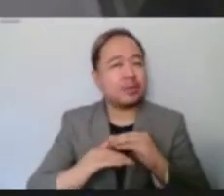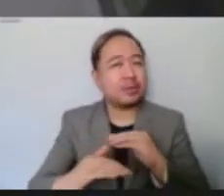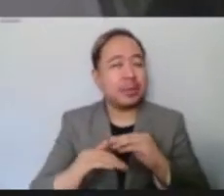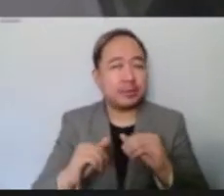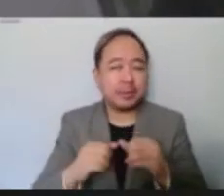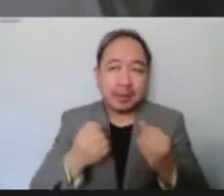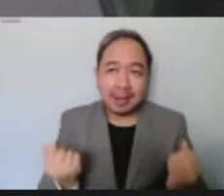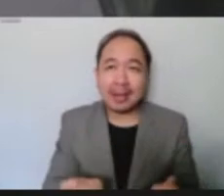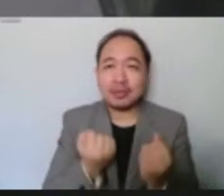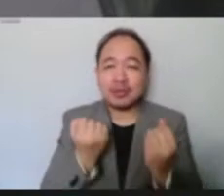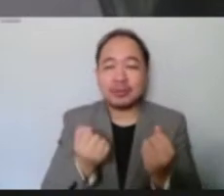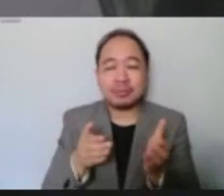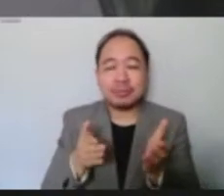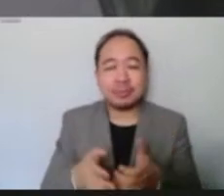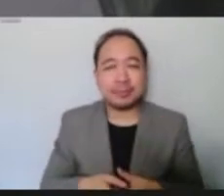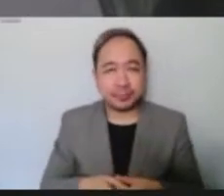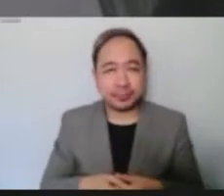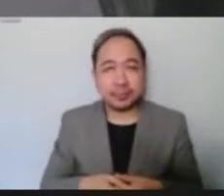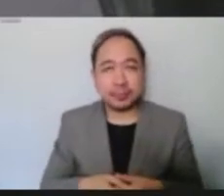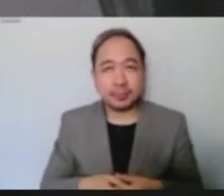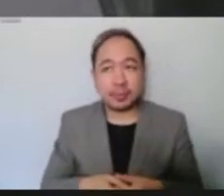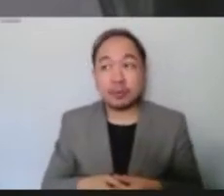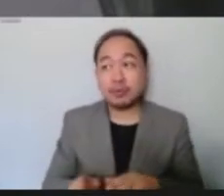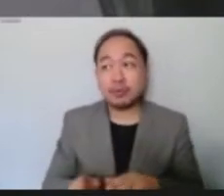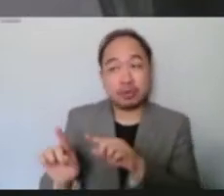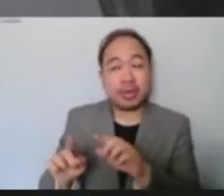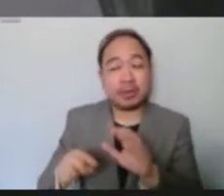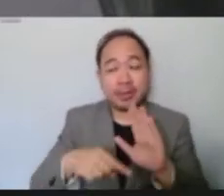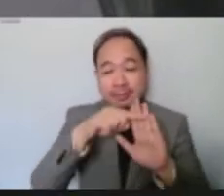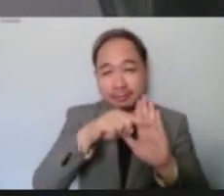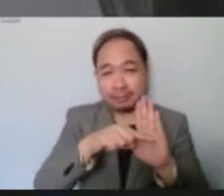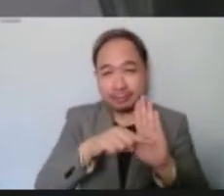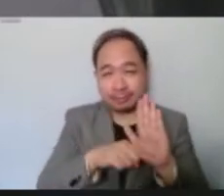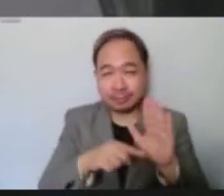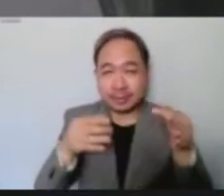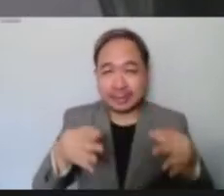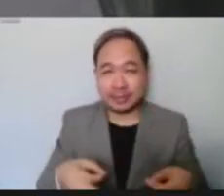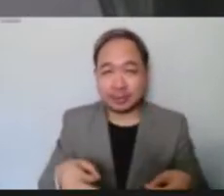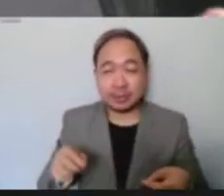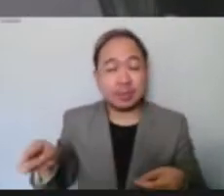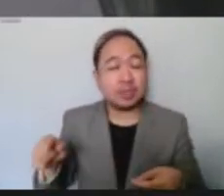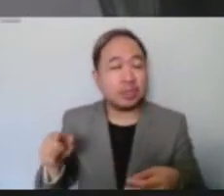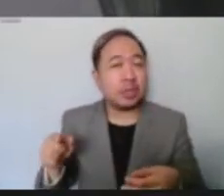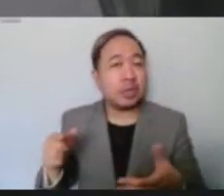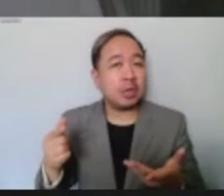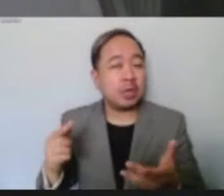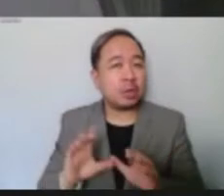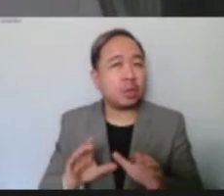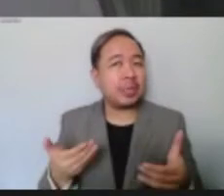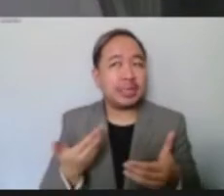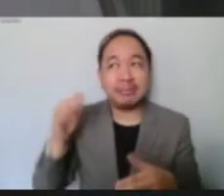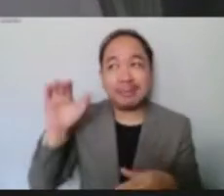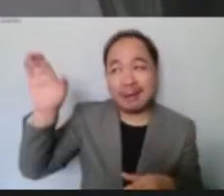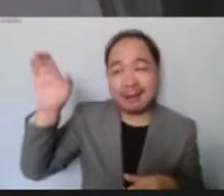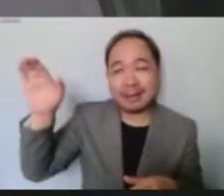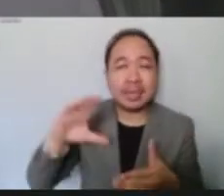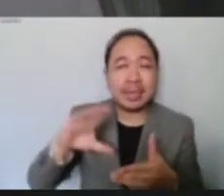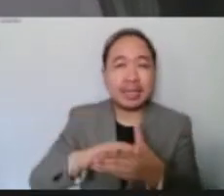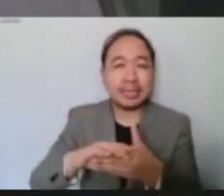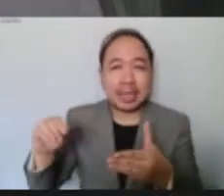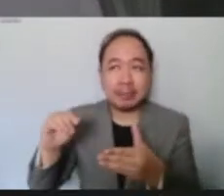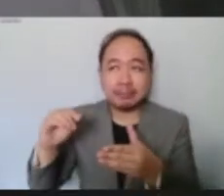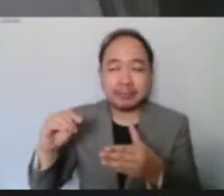action in that same decision the committee requested the Secretariat to organize the preparation